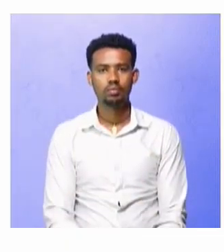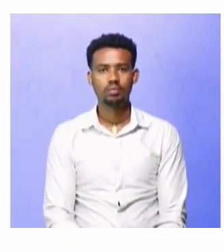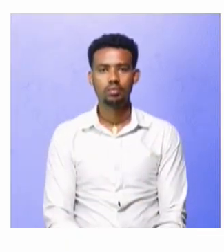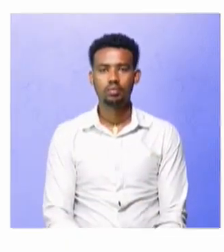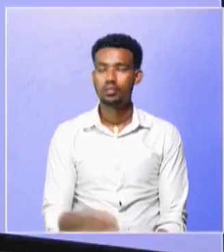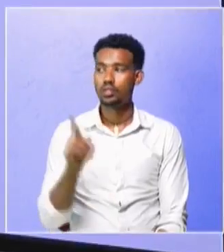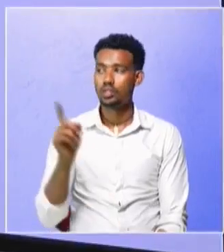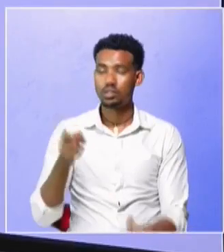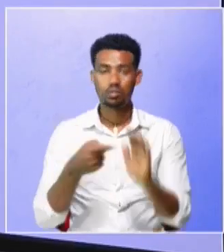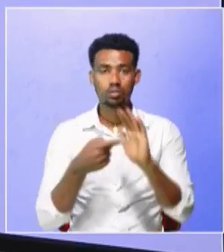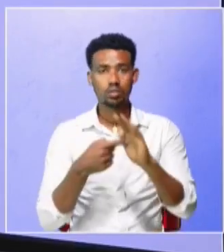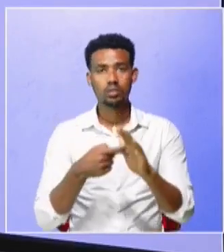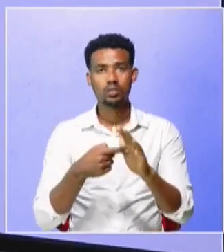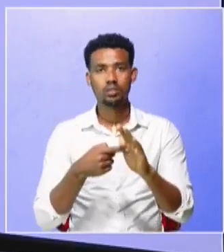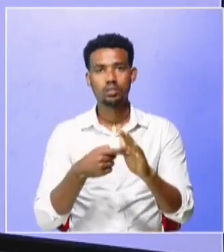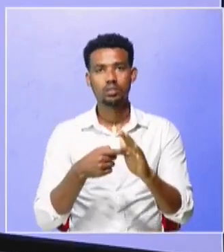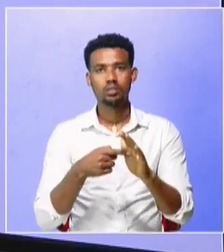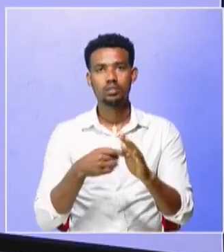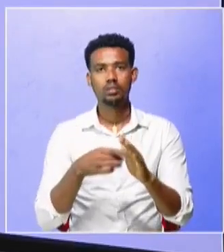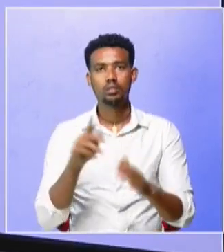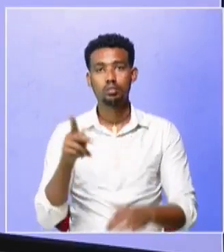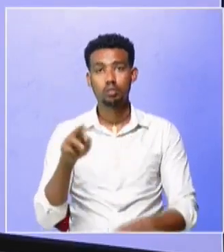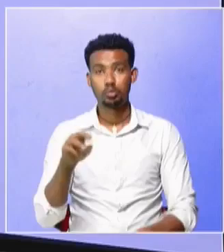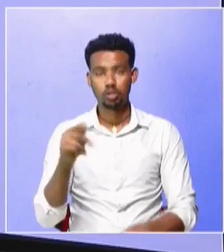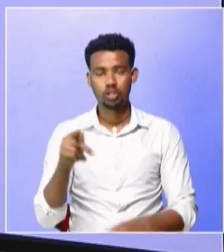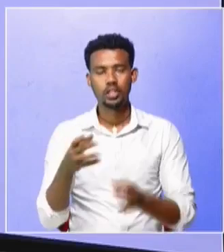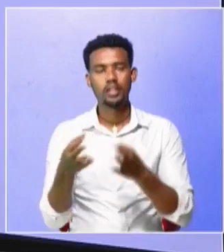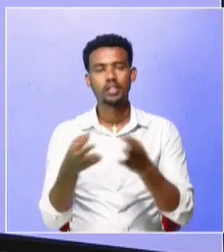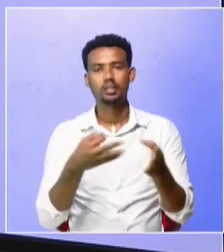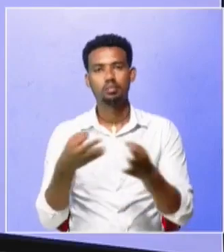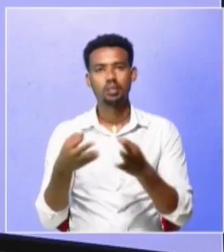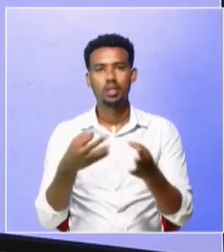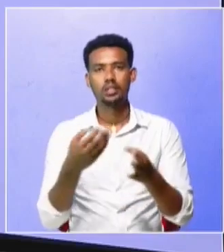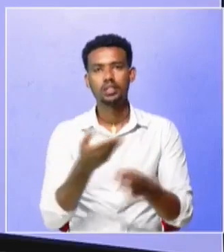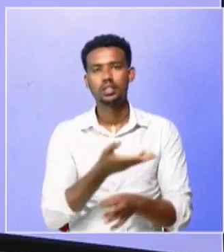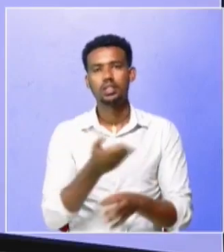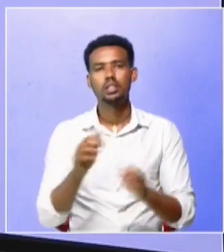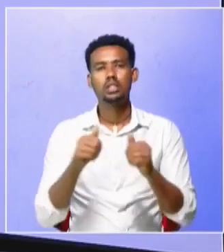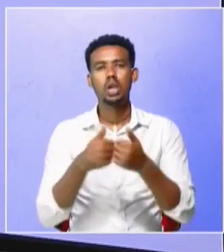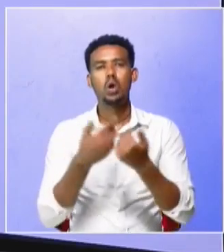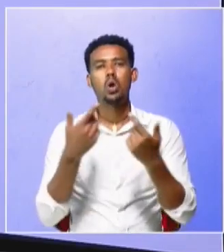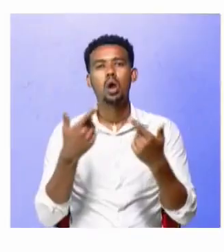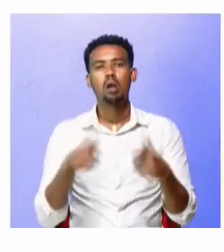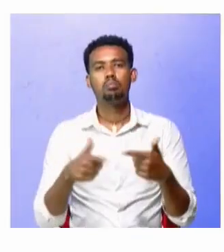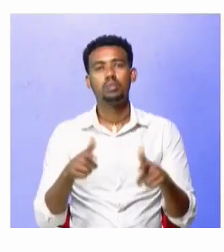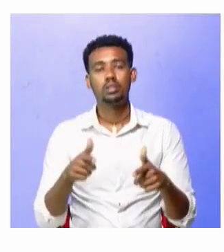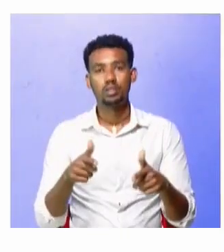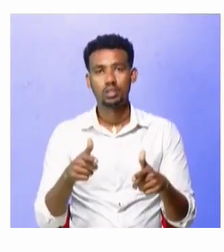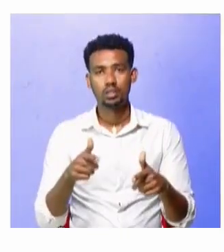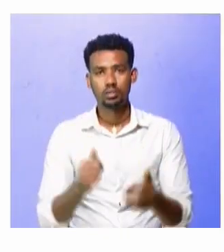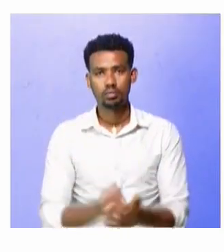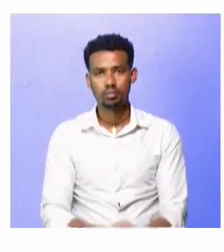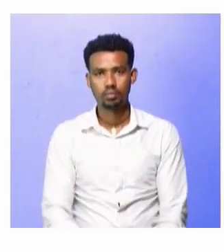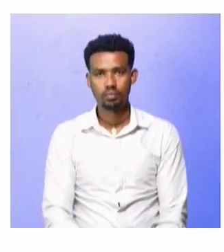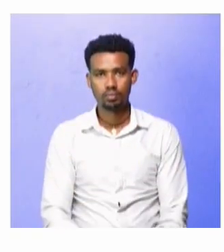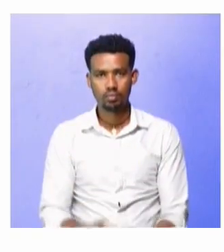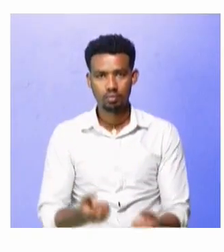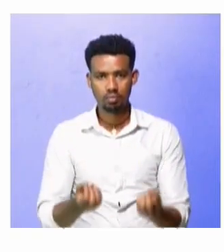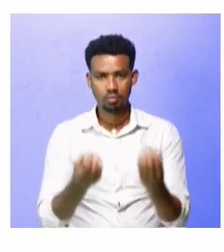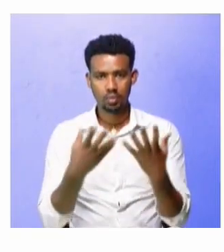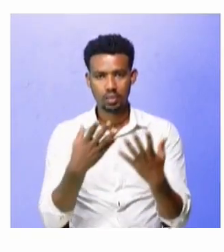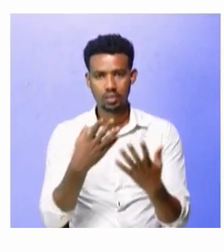So these are prepositions that explain why a certain thing is happening. The common